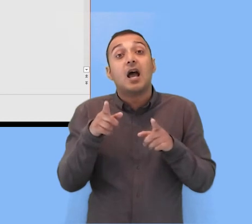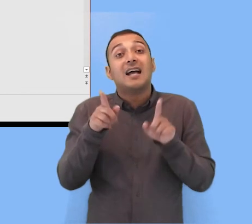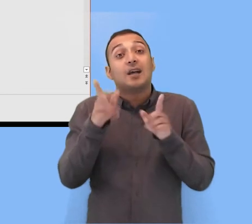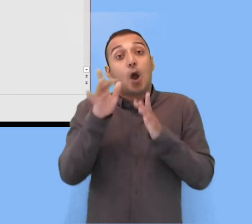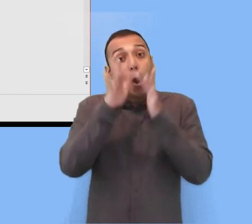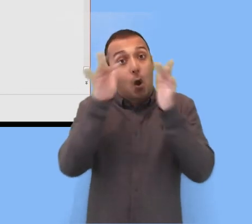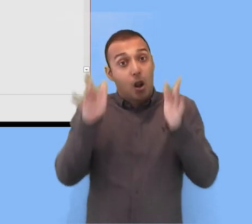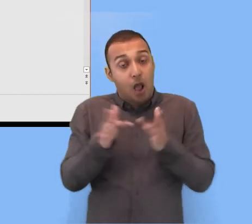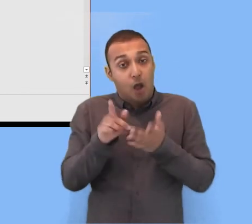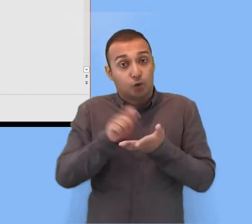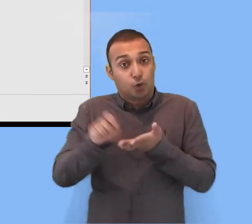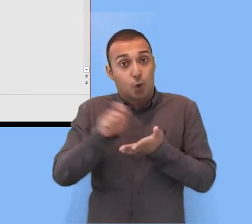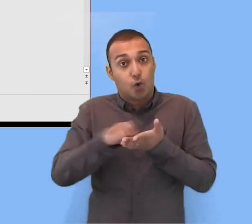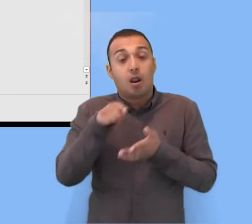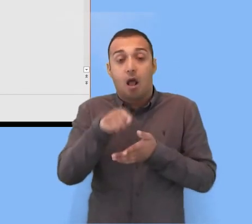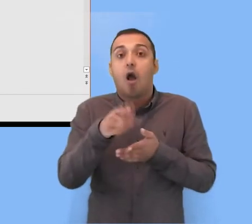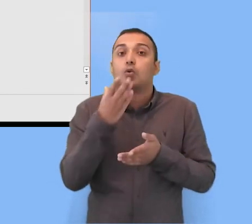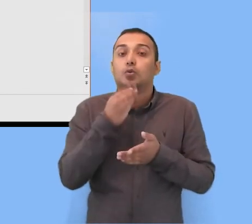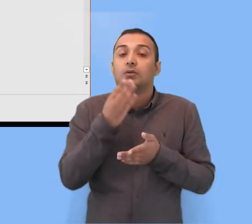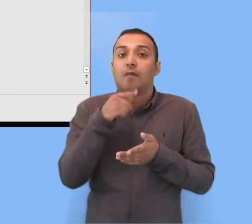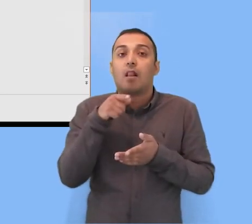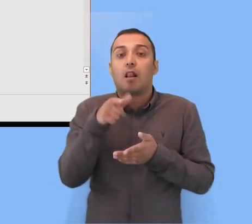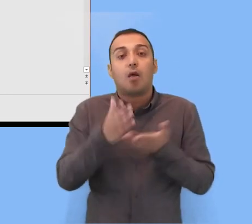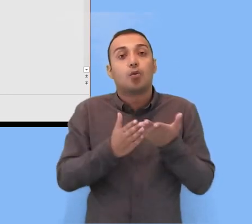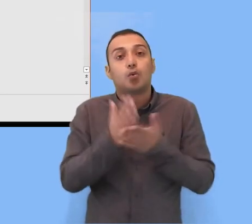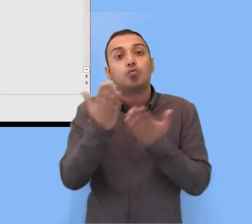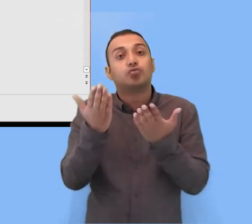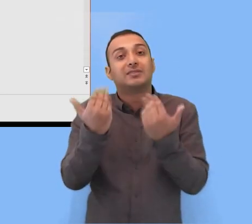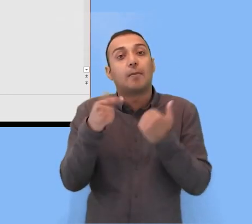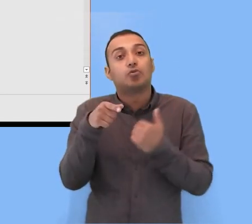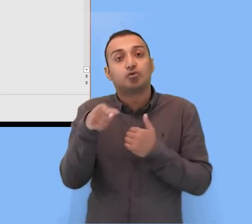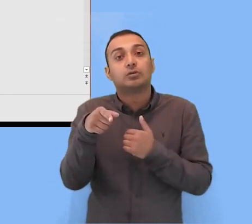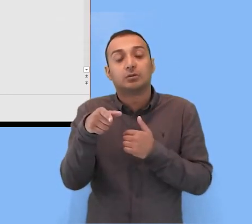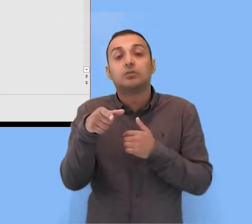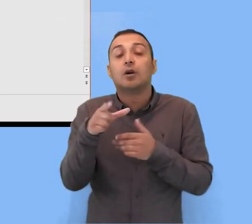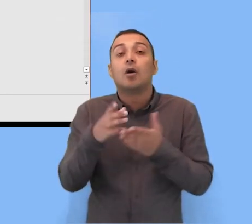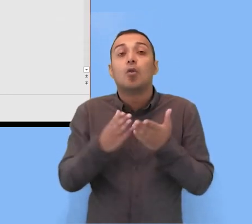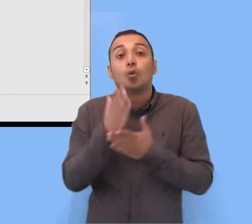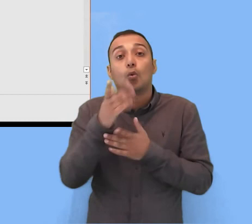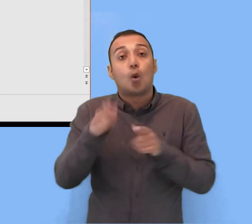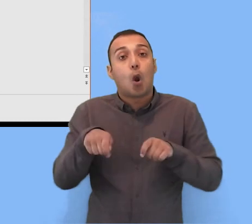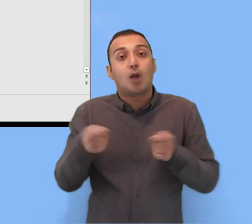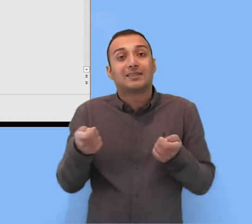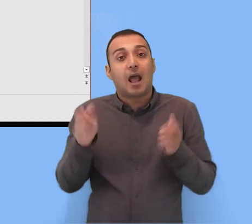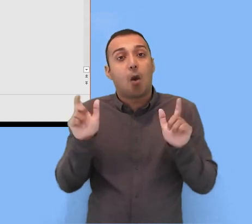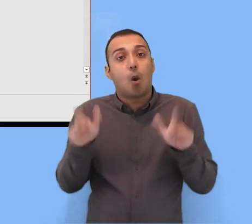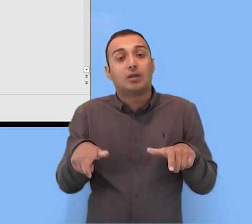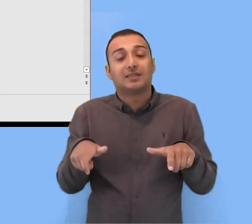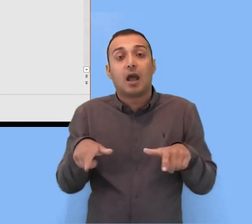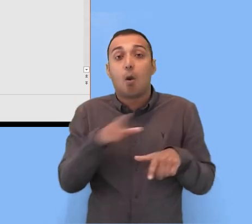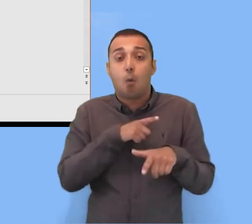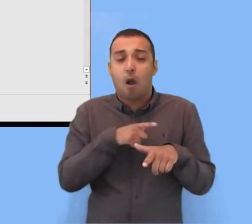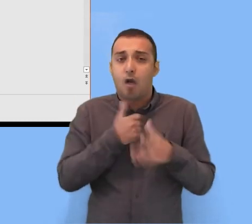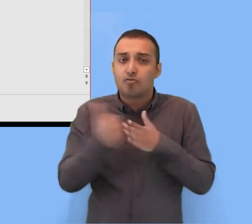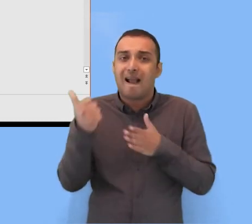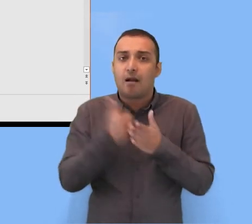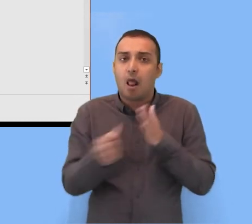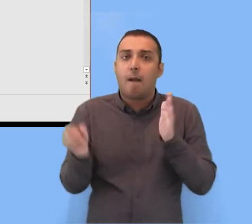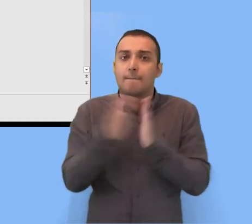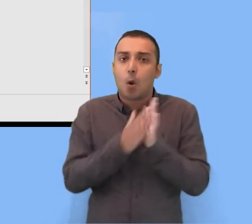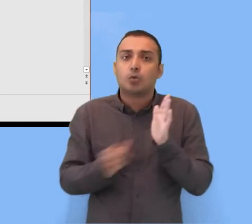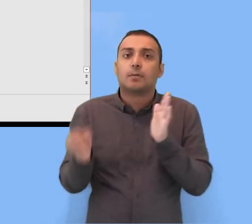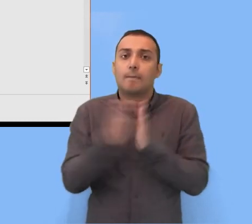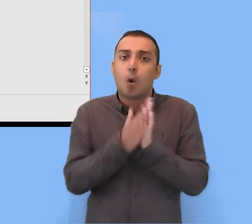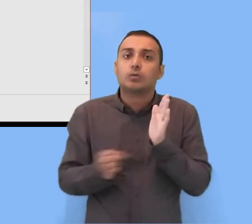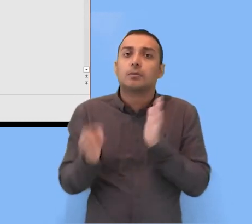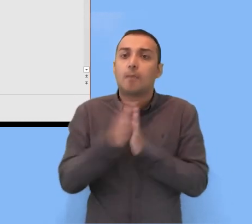more helpful in reception during lockdown, when there was regular posting and the teachers told us to look at it, so